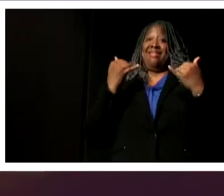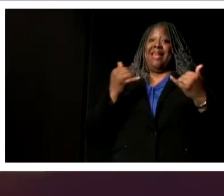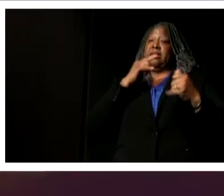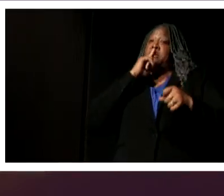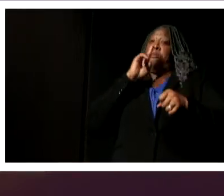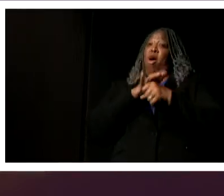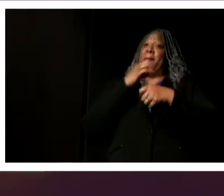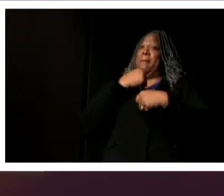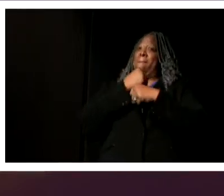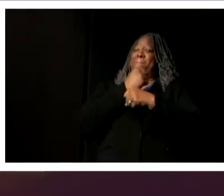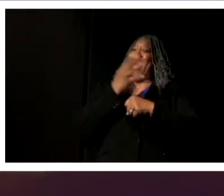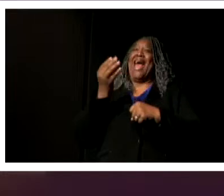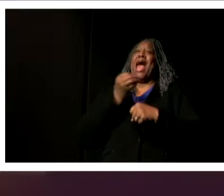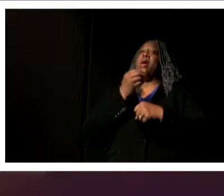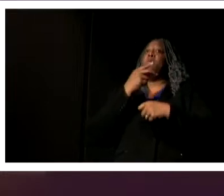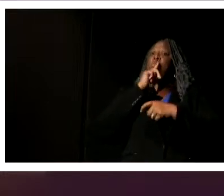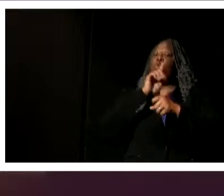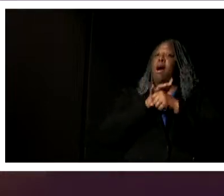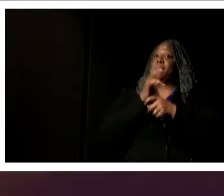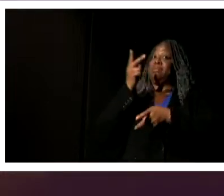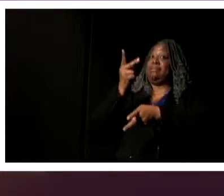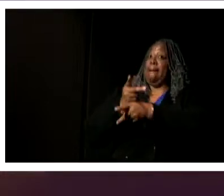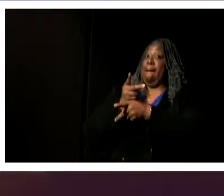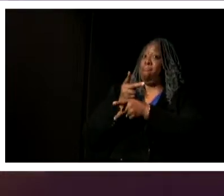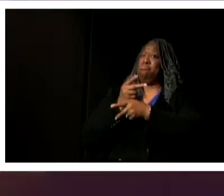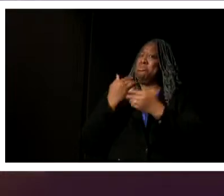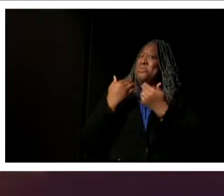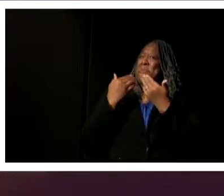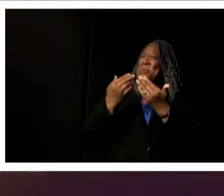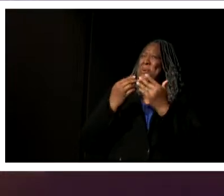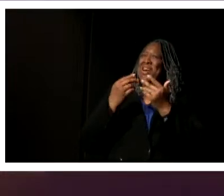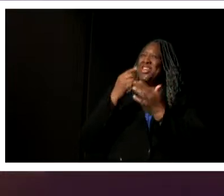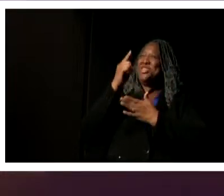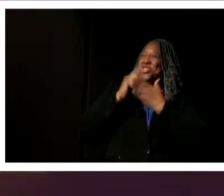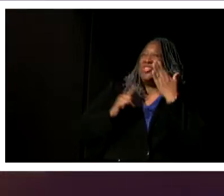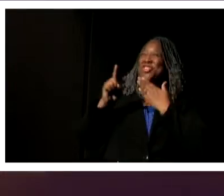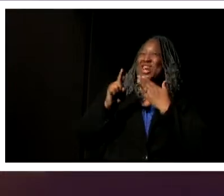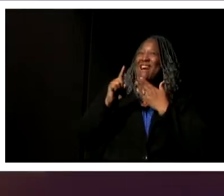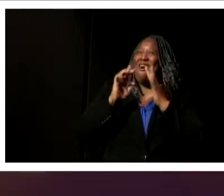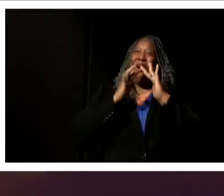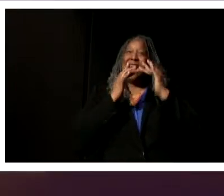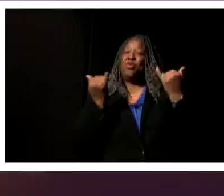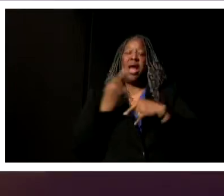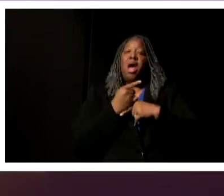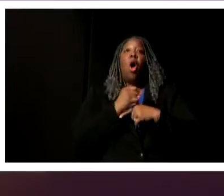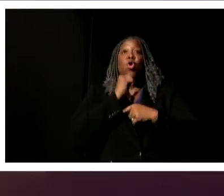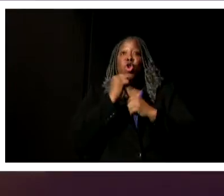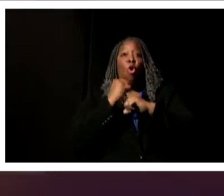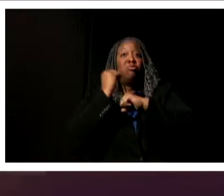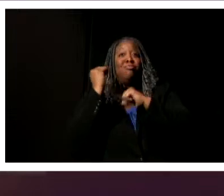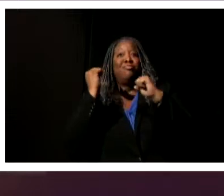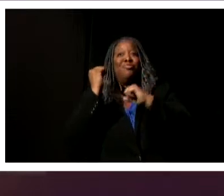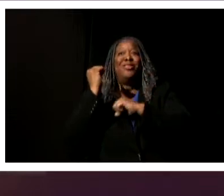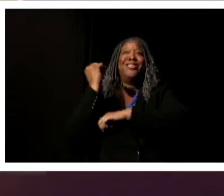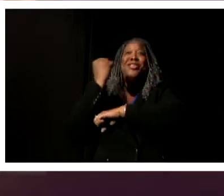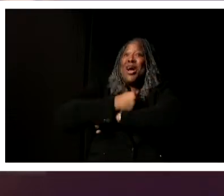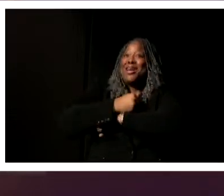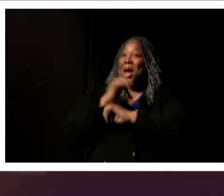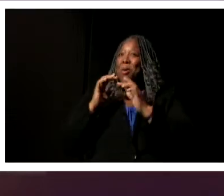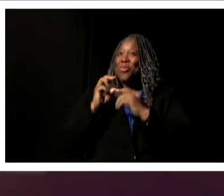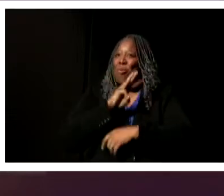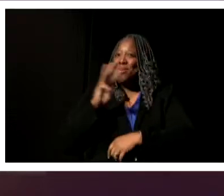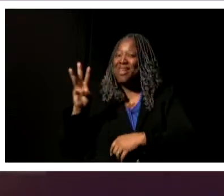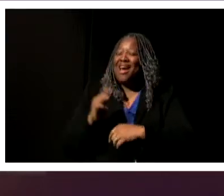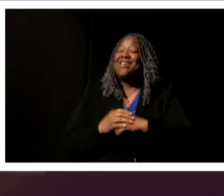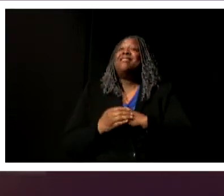promise made and a promise kept. Go check it out online today. Don't shut down the website. In addition